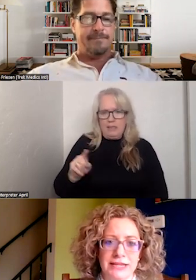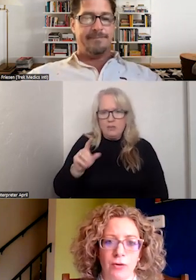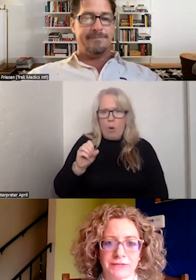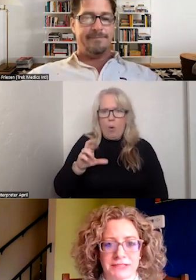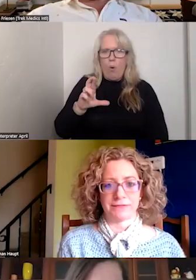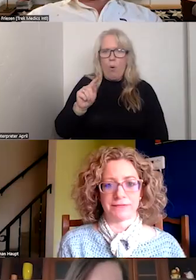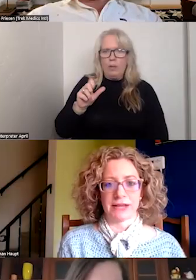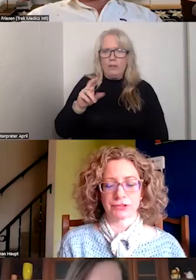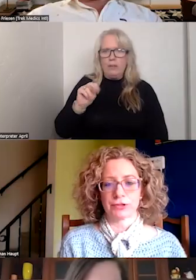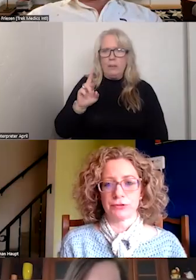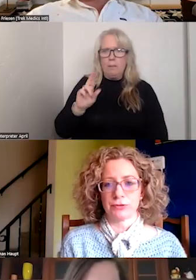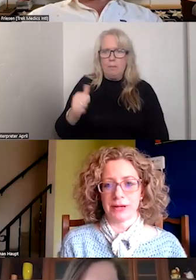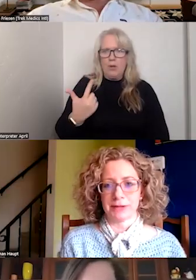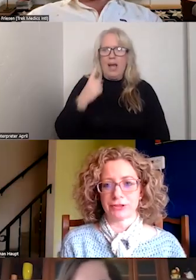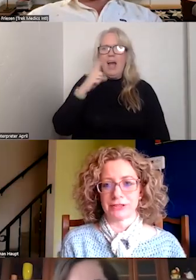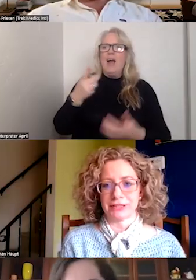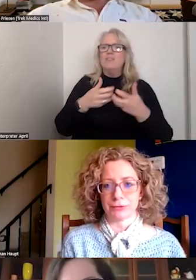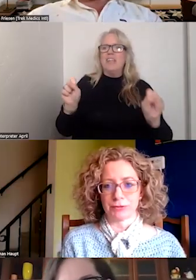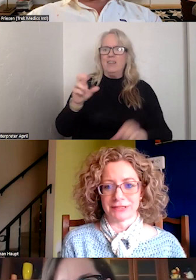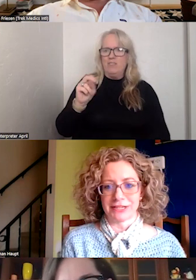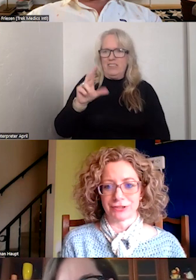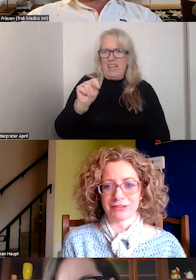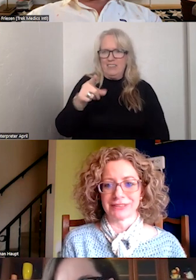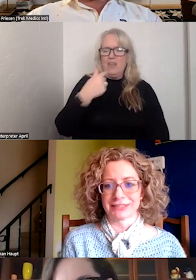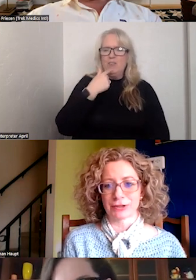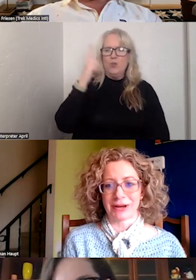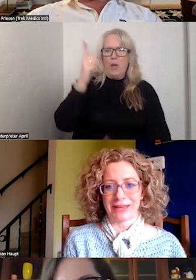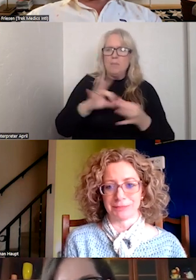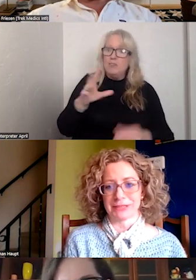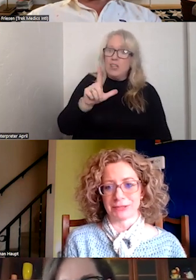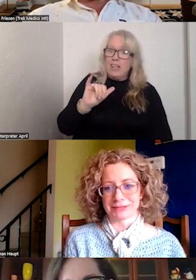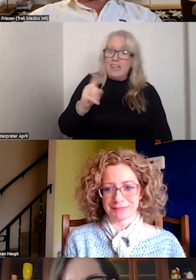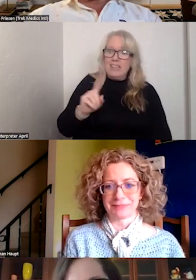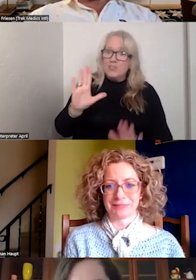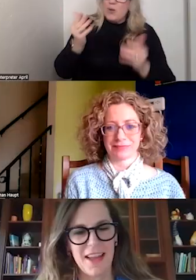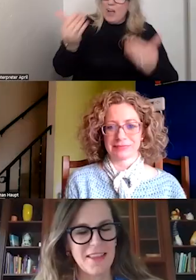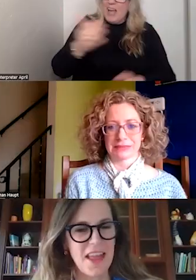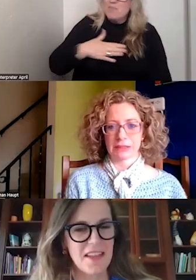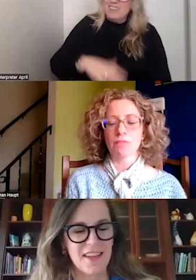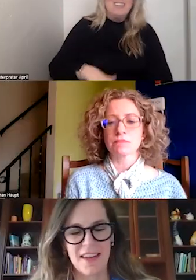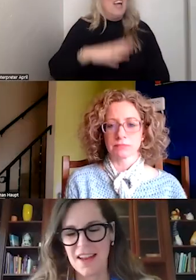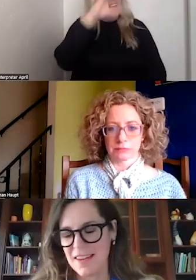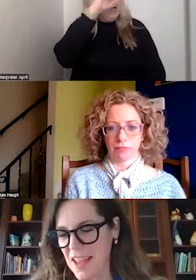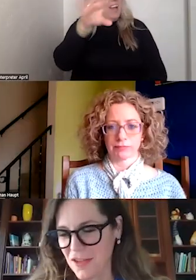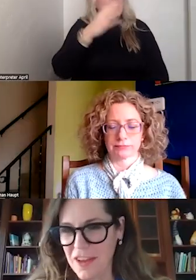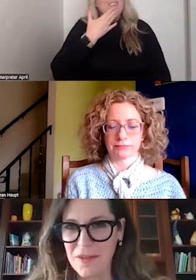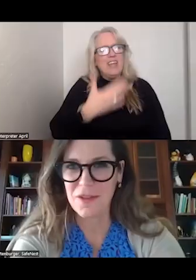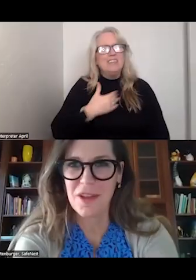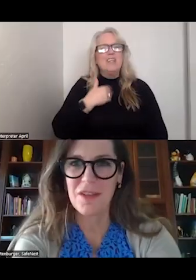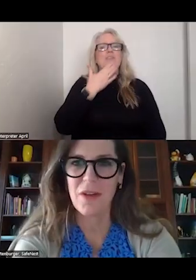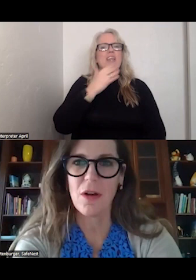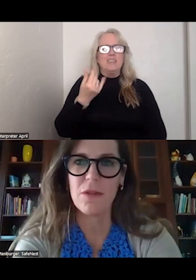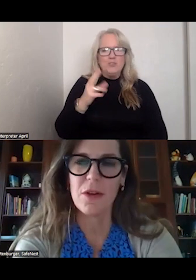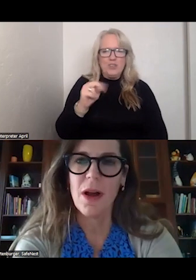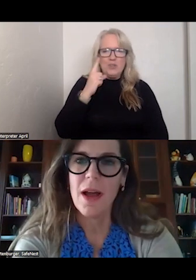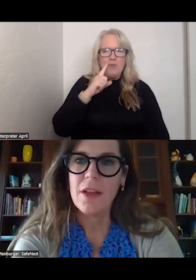is CEO of SafeNest, who you had mentioned in your presentation. Liz, go ahead, please. Hi, thanks. And thanks, Jason, for